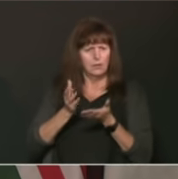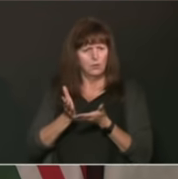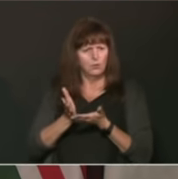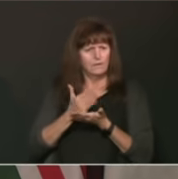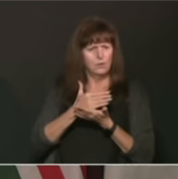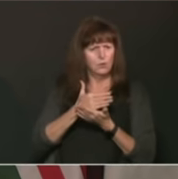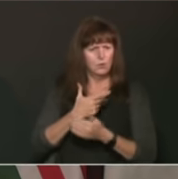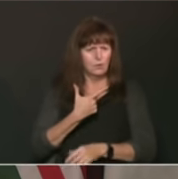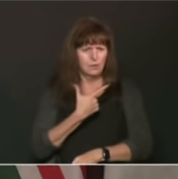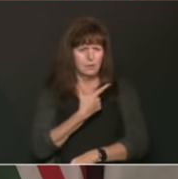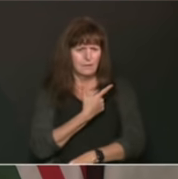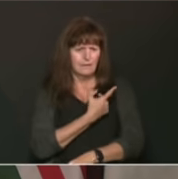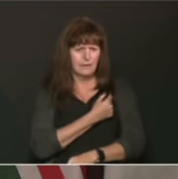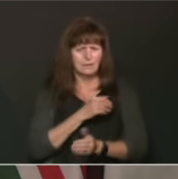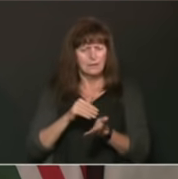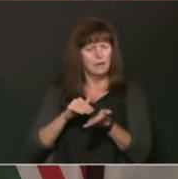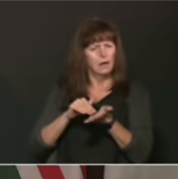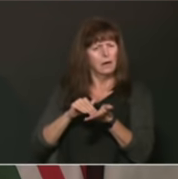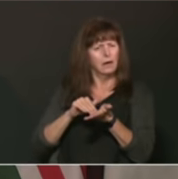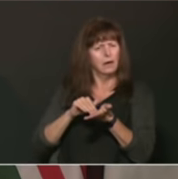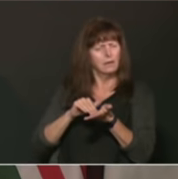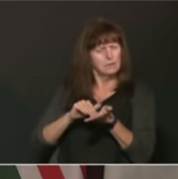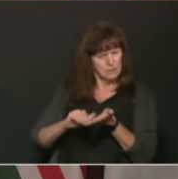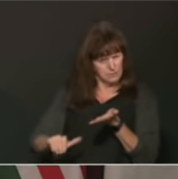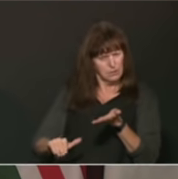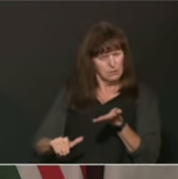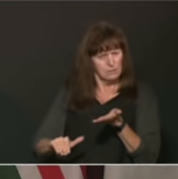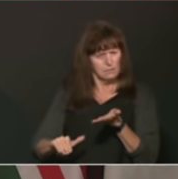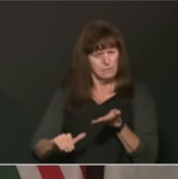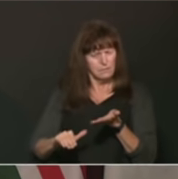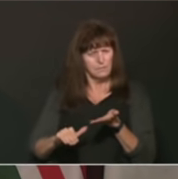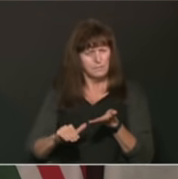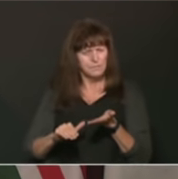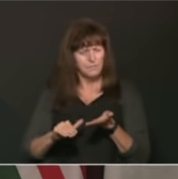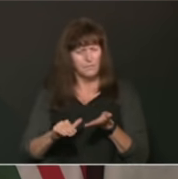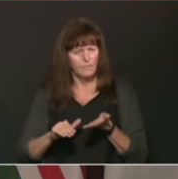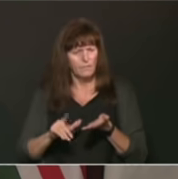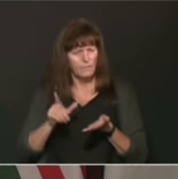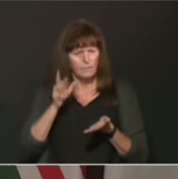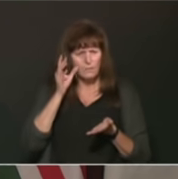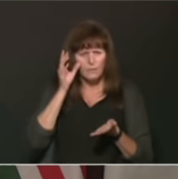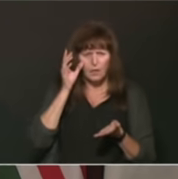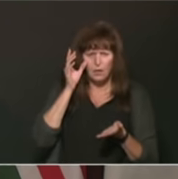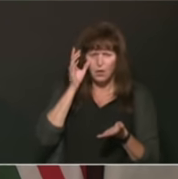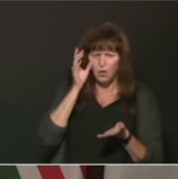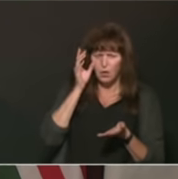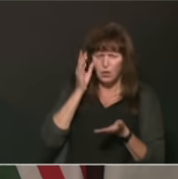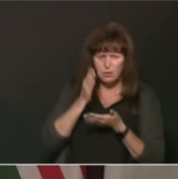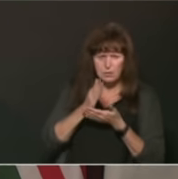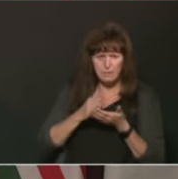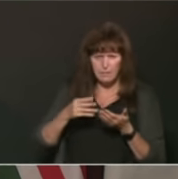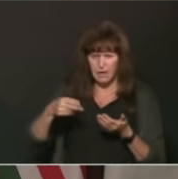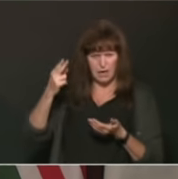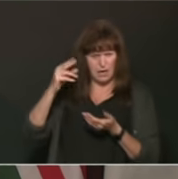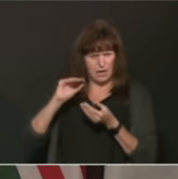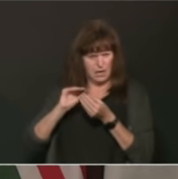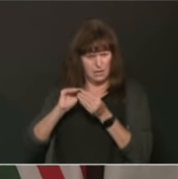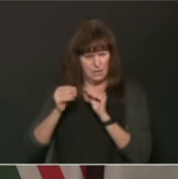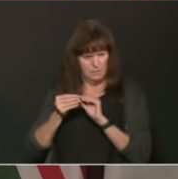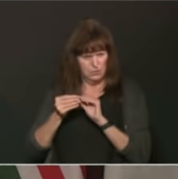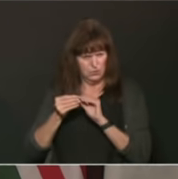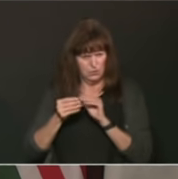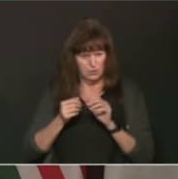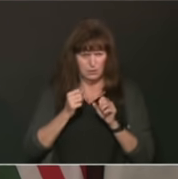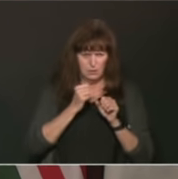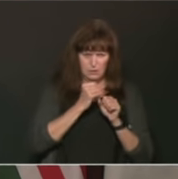you were saying anecdotally you were hearing they might be on the high side considering how many people statistically have these